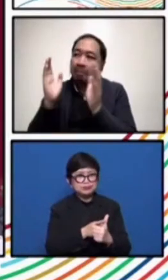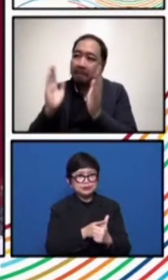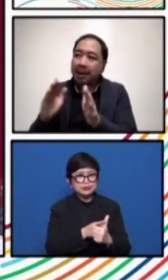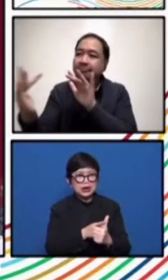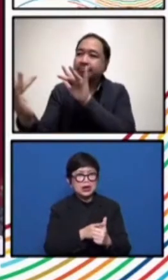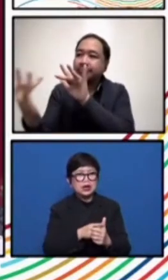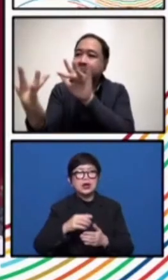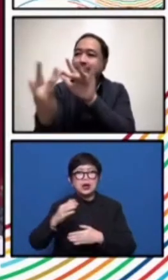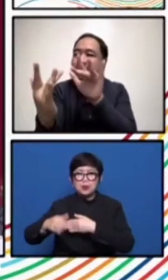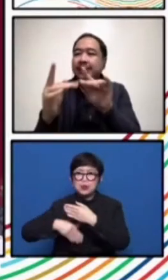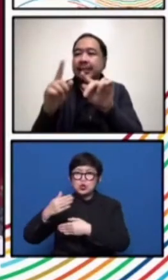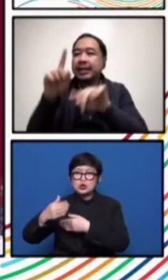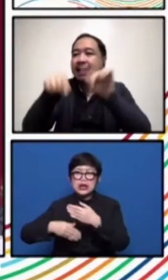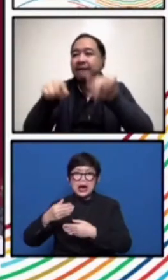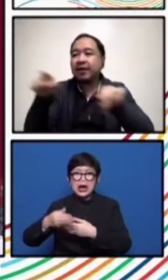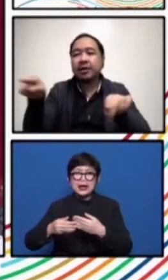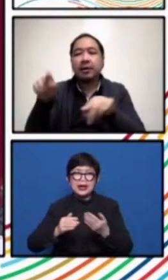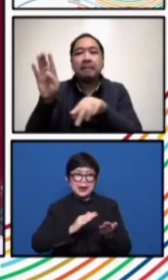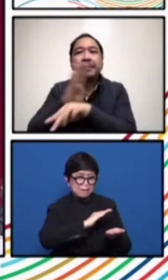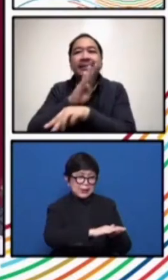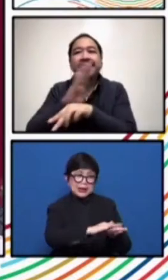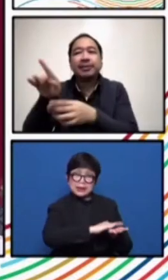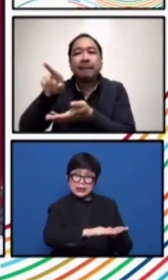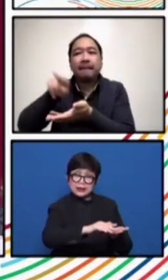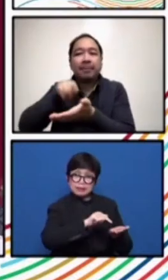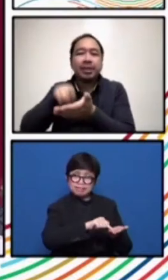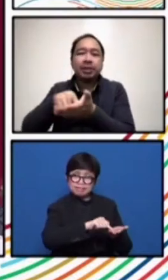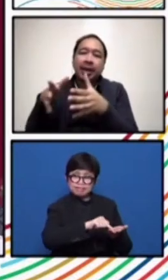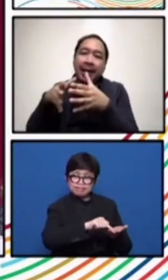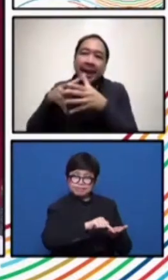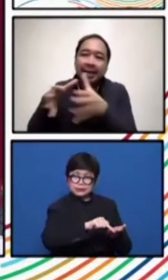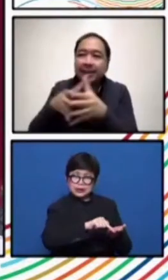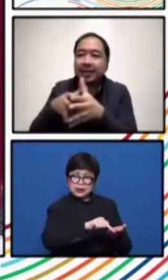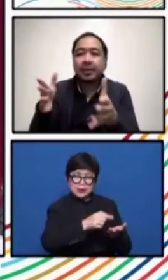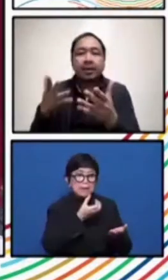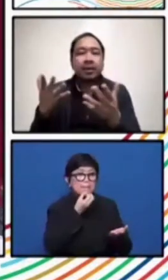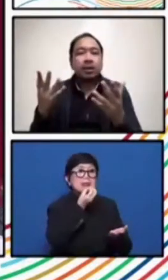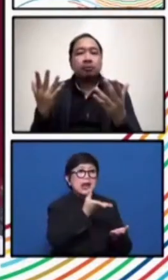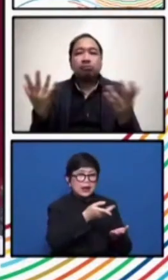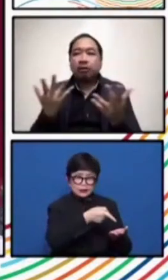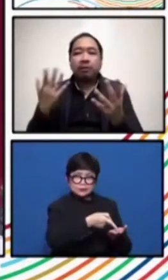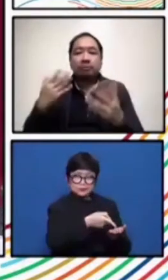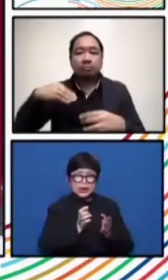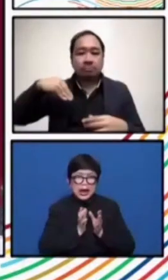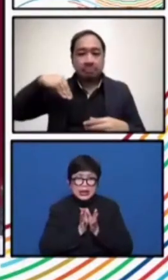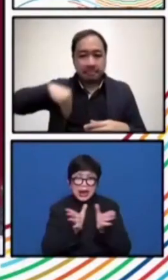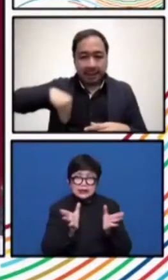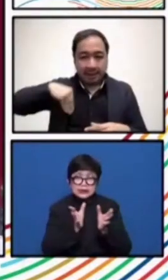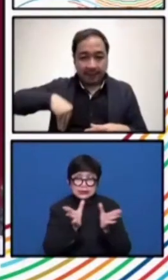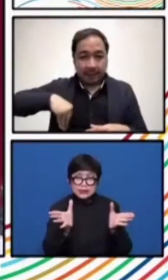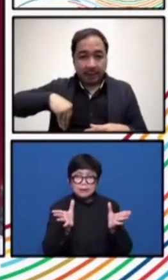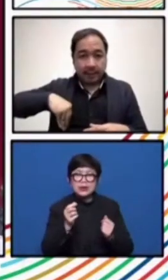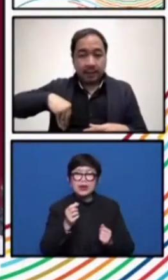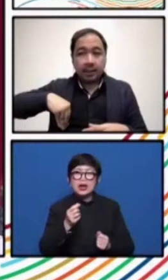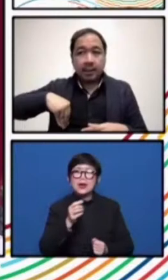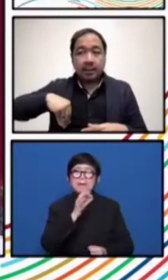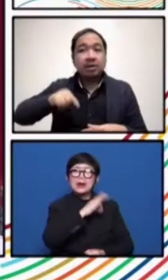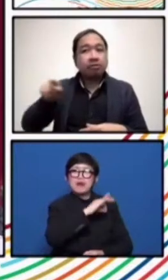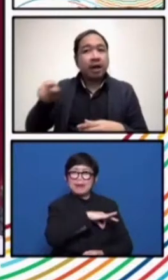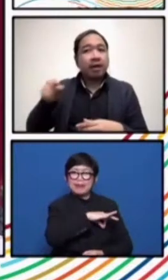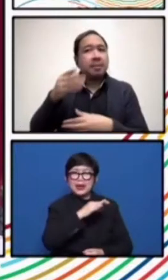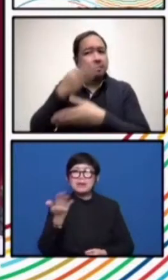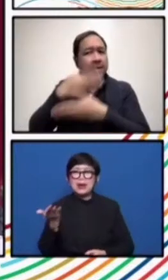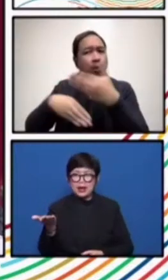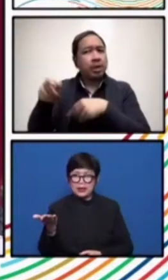organization and try to explain to them the benefit uh that the persons with